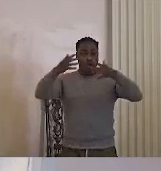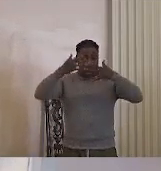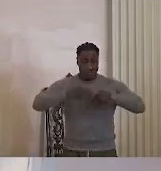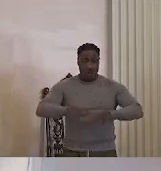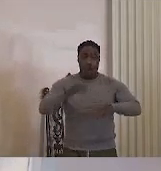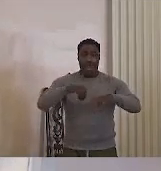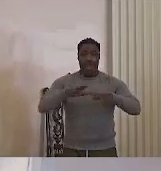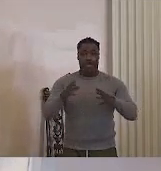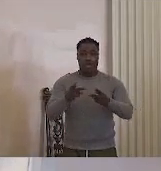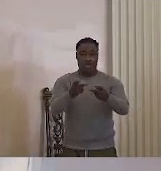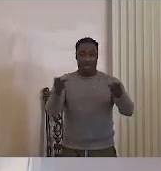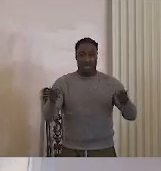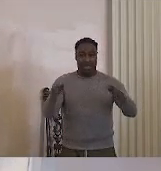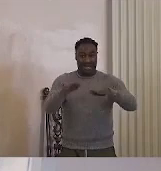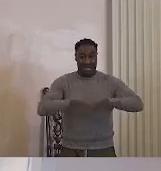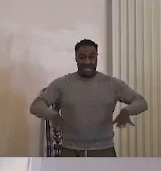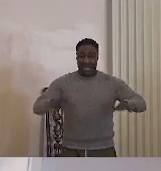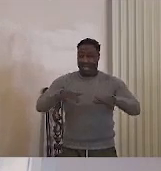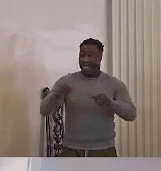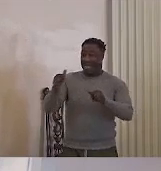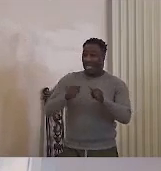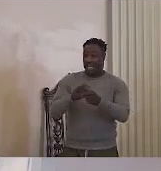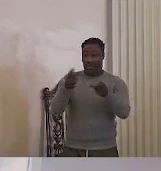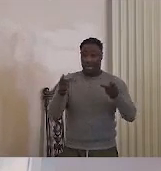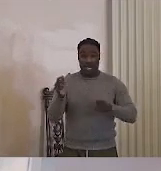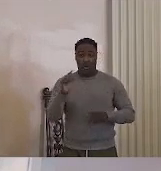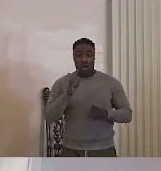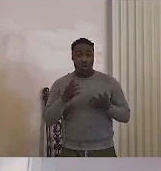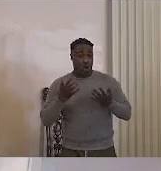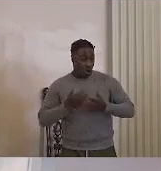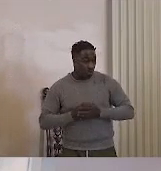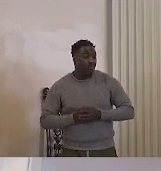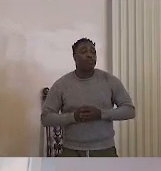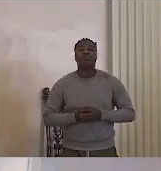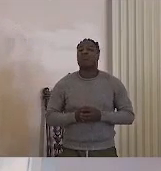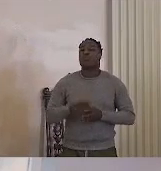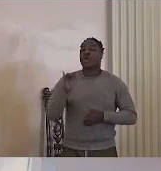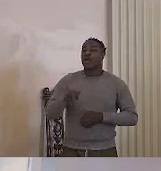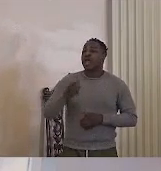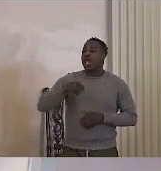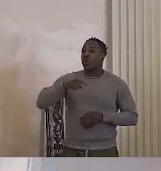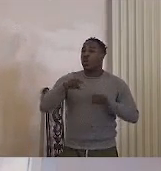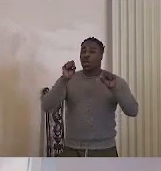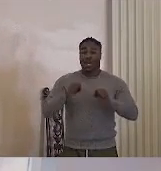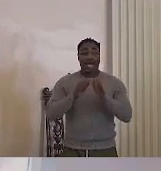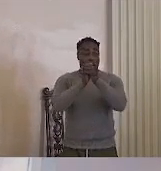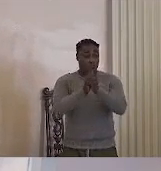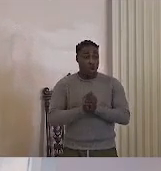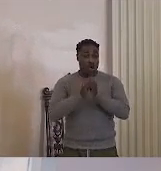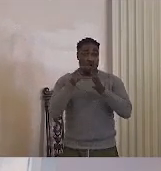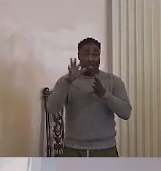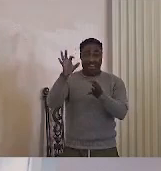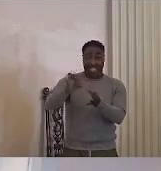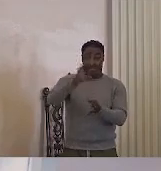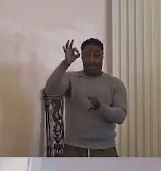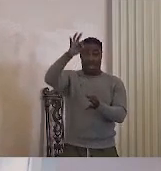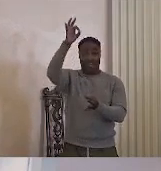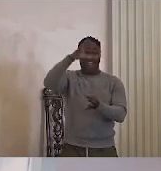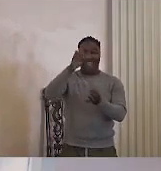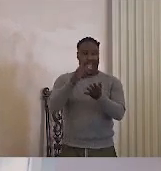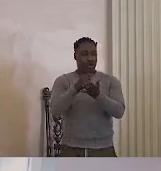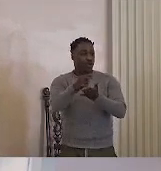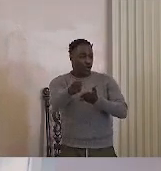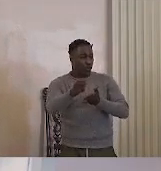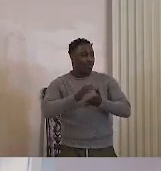place, in each place where you are, that we might worship in spirit and in